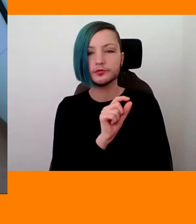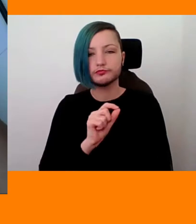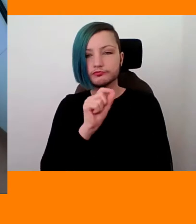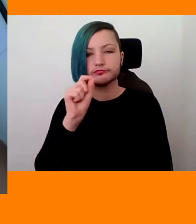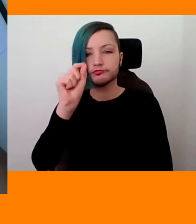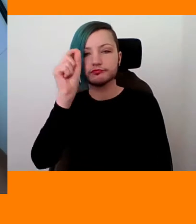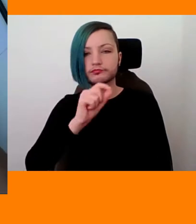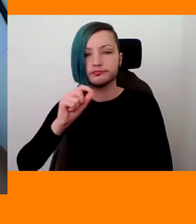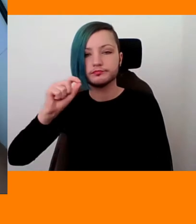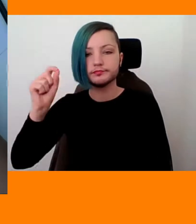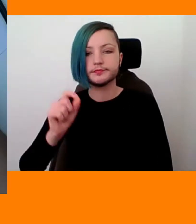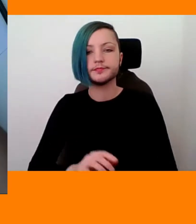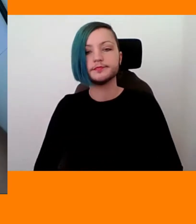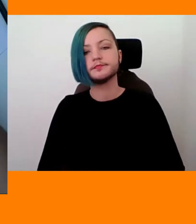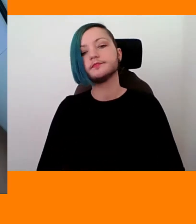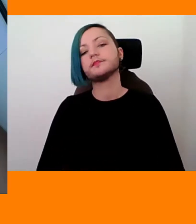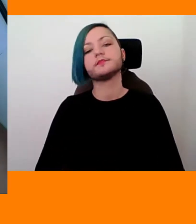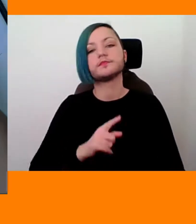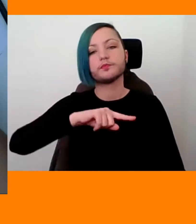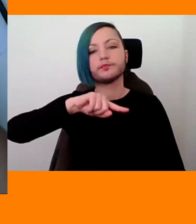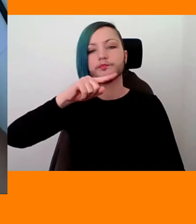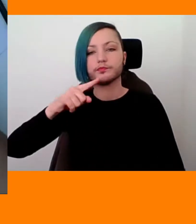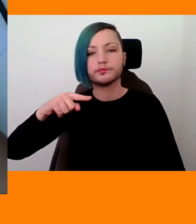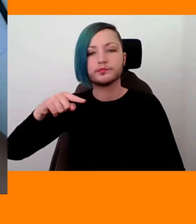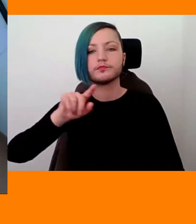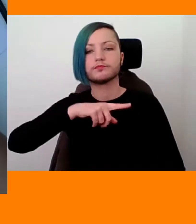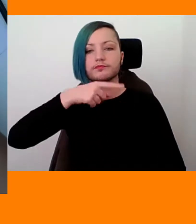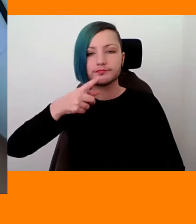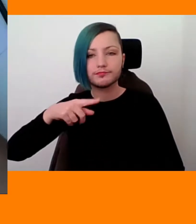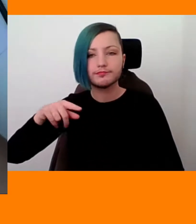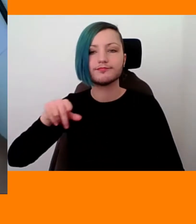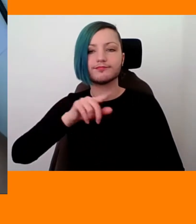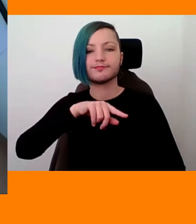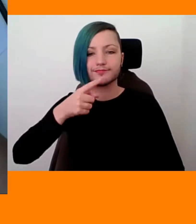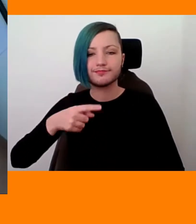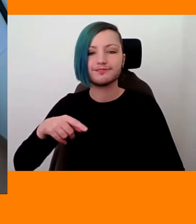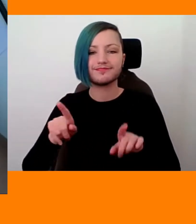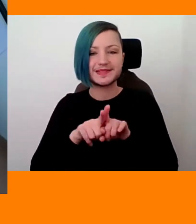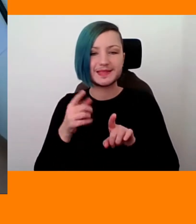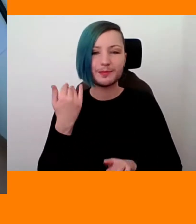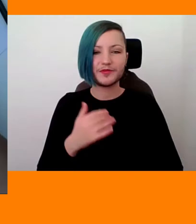So down, up, and back down again.